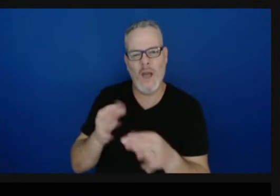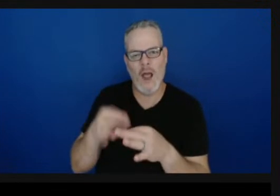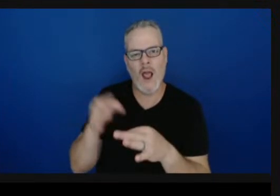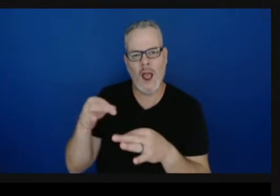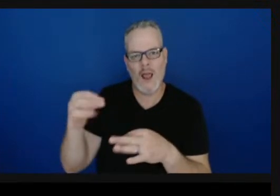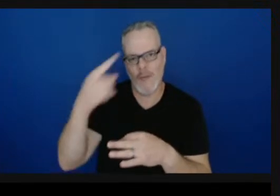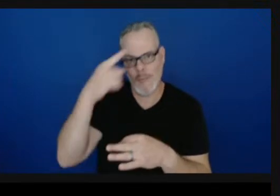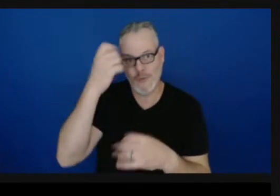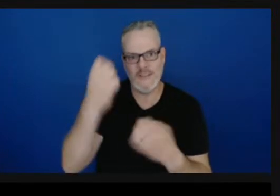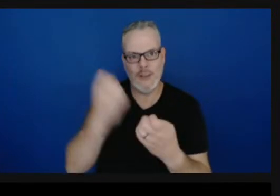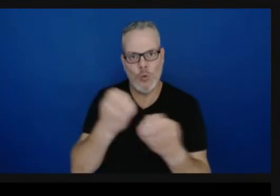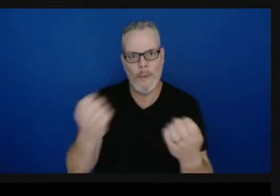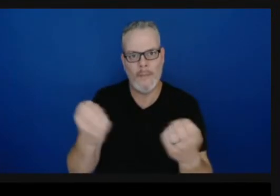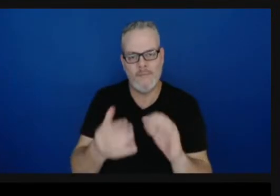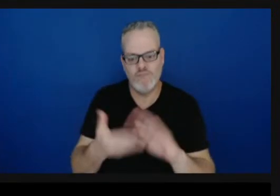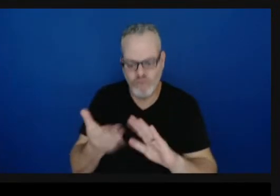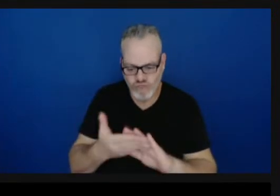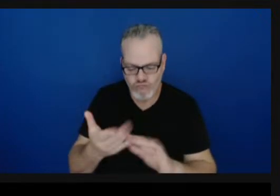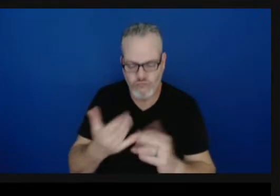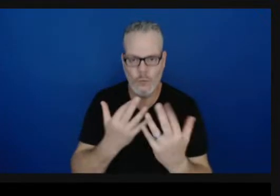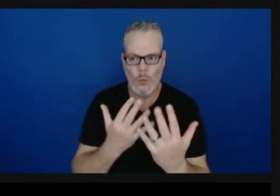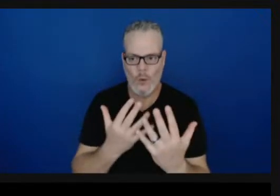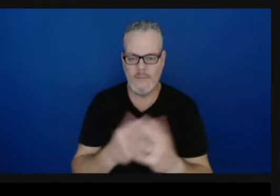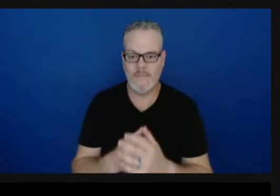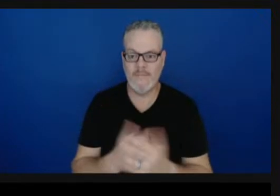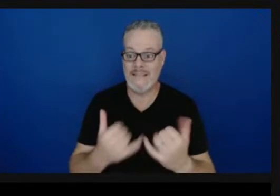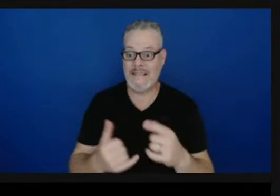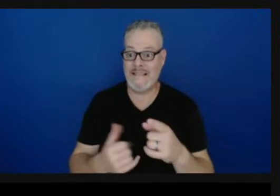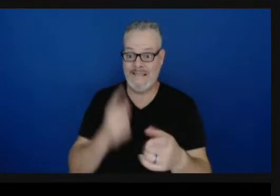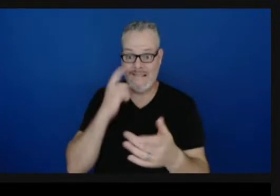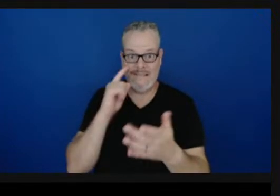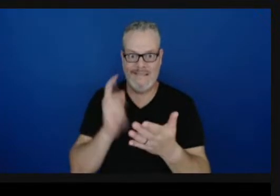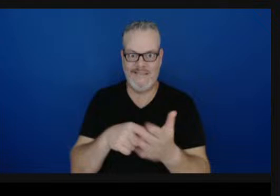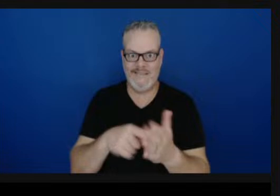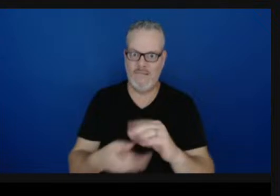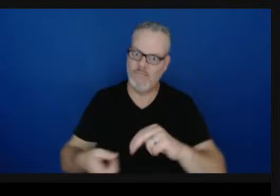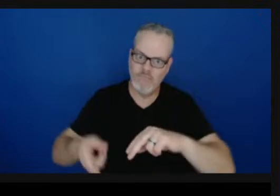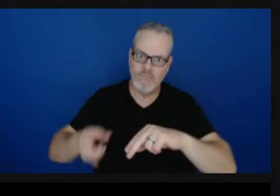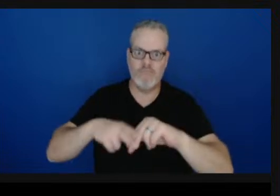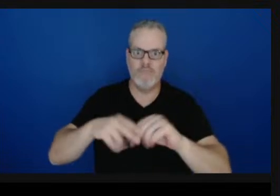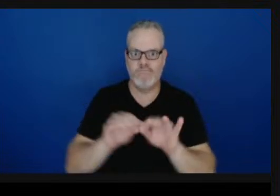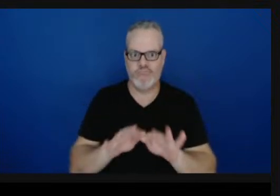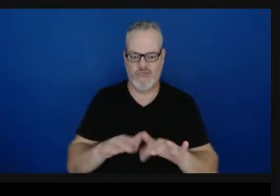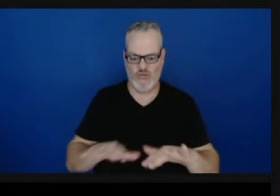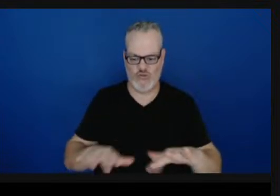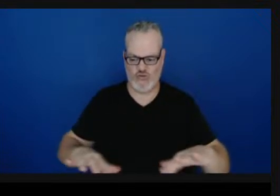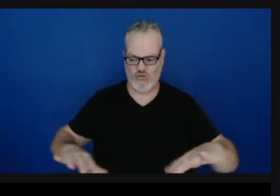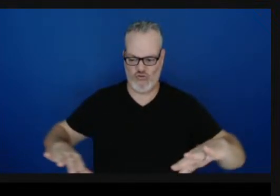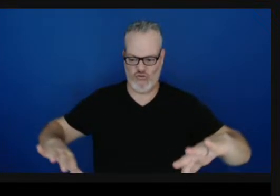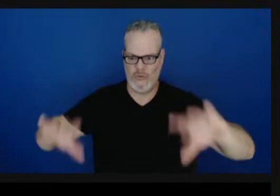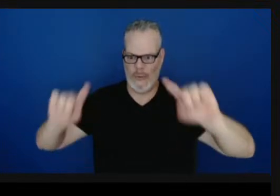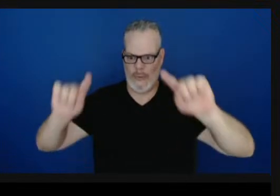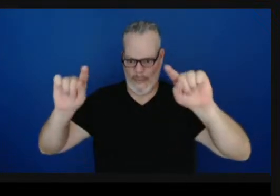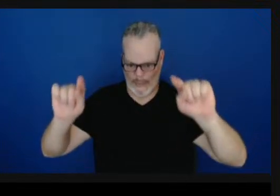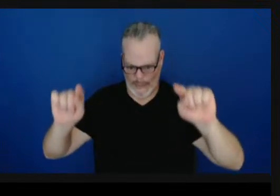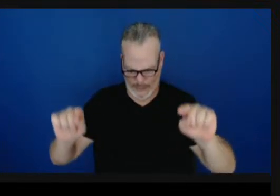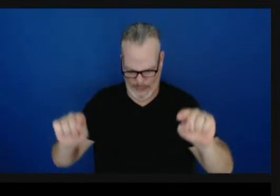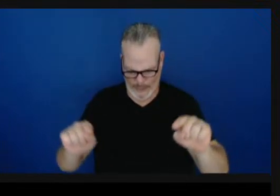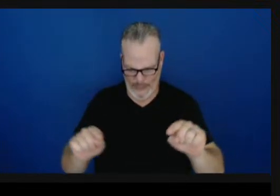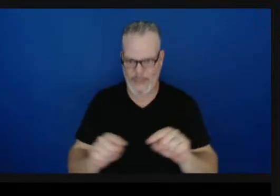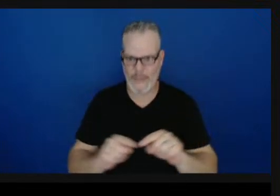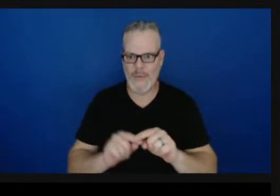now, and here's how it looks now. So you can see that there was a little extra flow from this upper fissure starting to flow off in the upper part